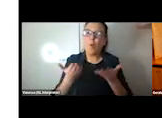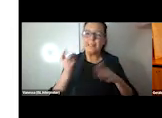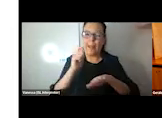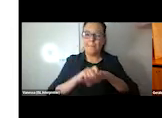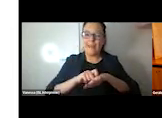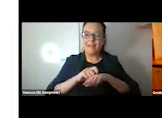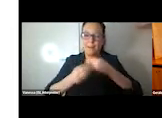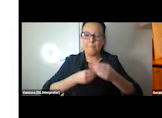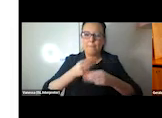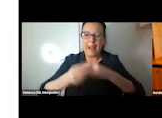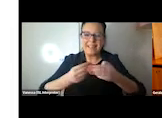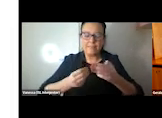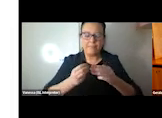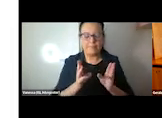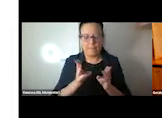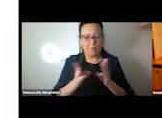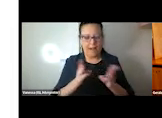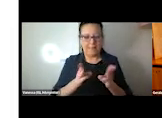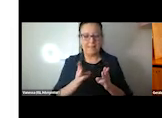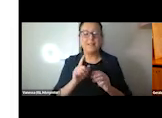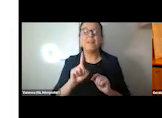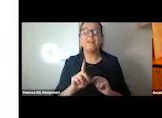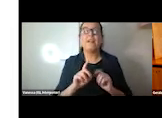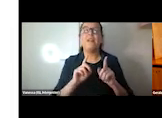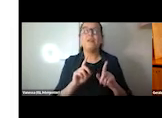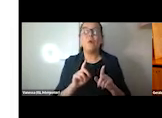don't just stop and finish